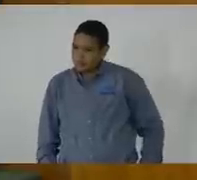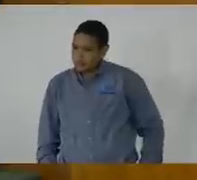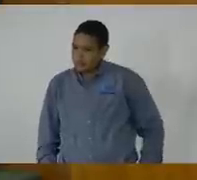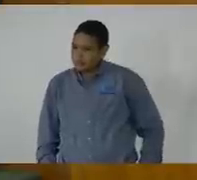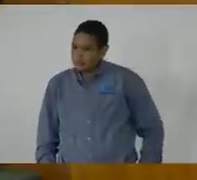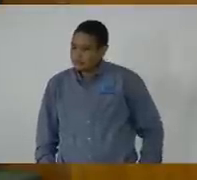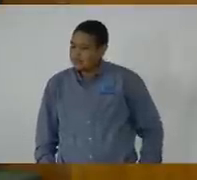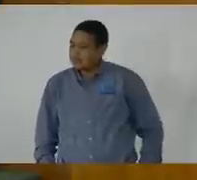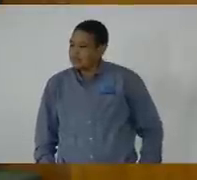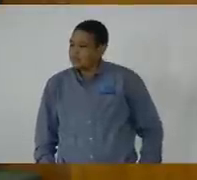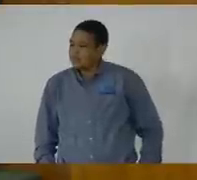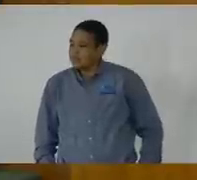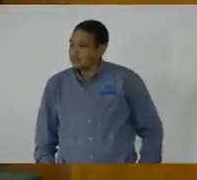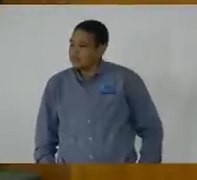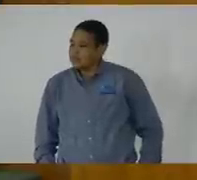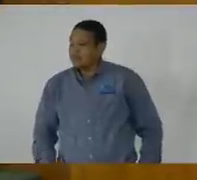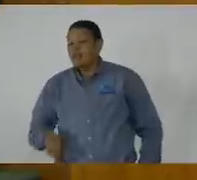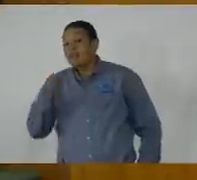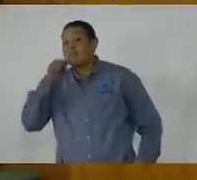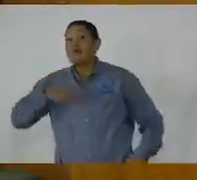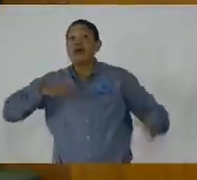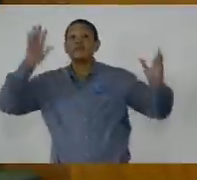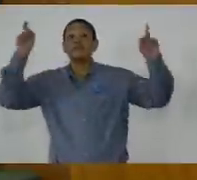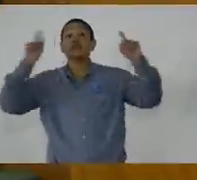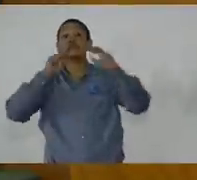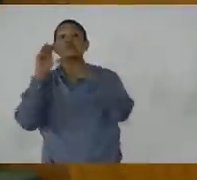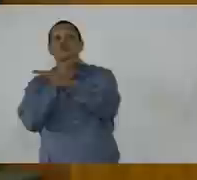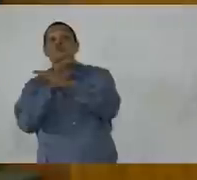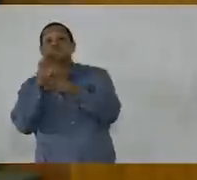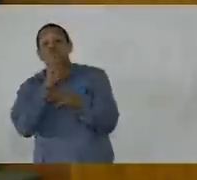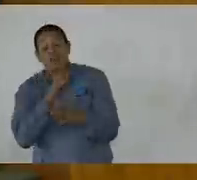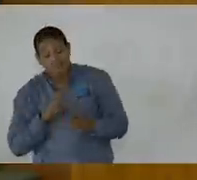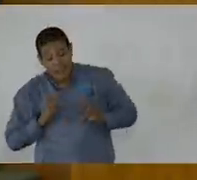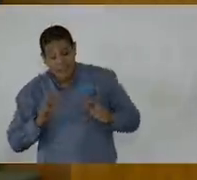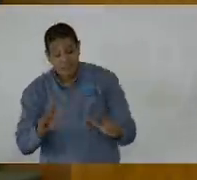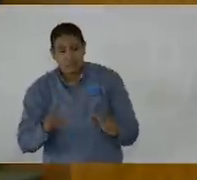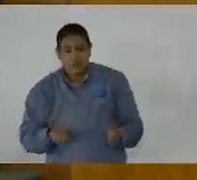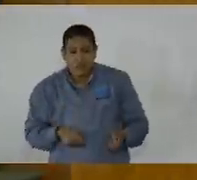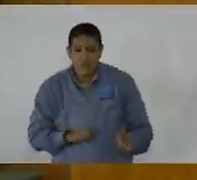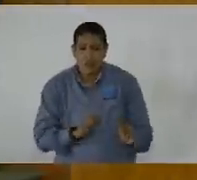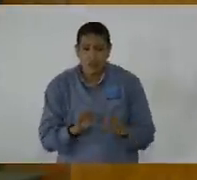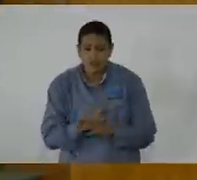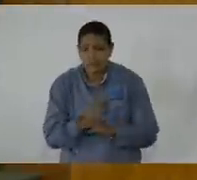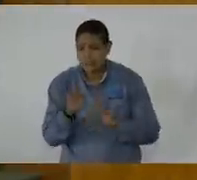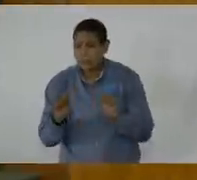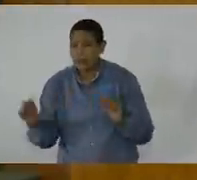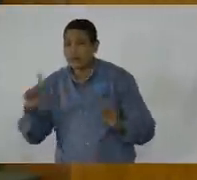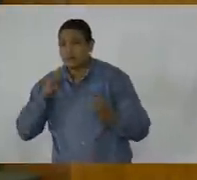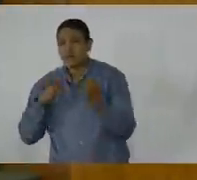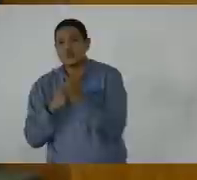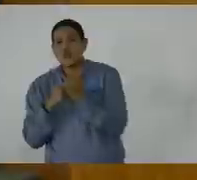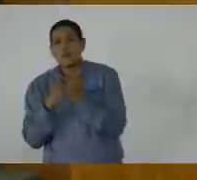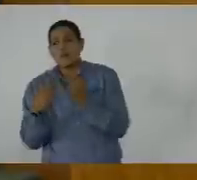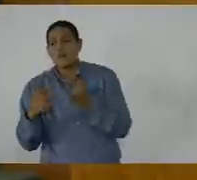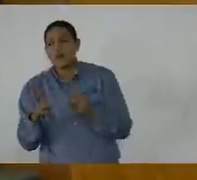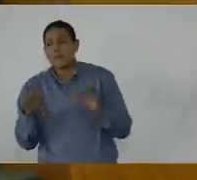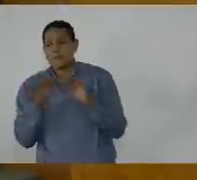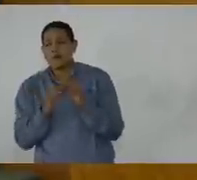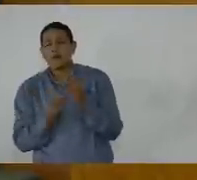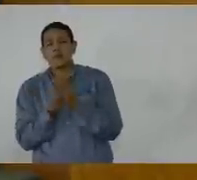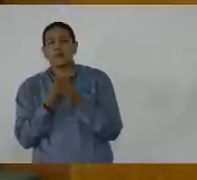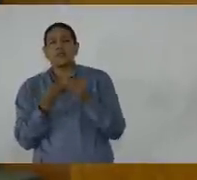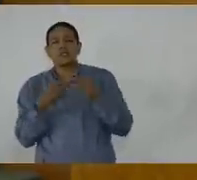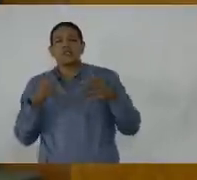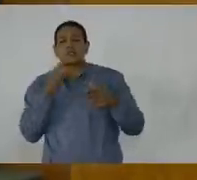Madam Speaker, the Ministry of Industry, Investment and Commerce supports several critical growth-inducing sectors of the